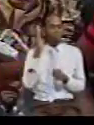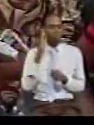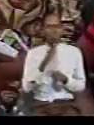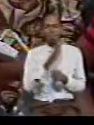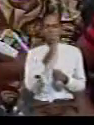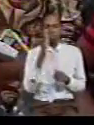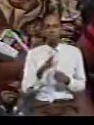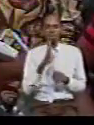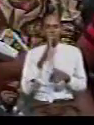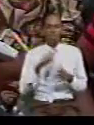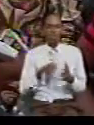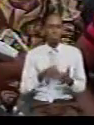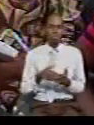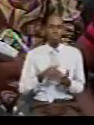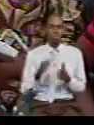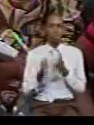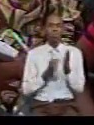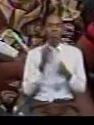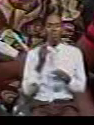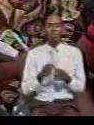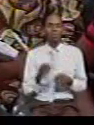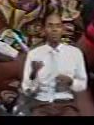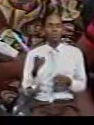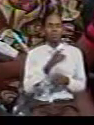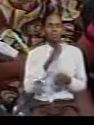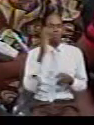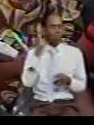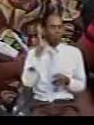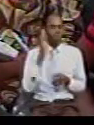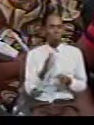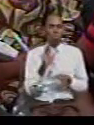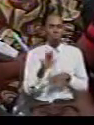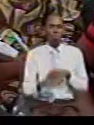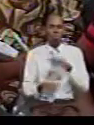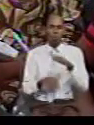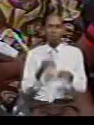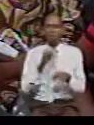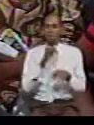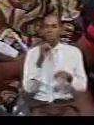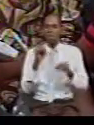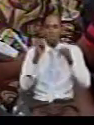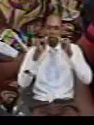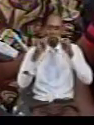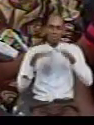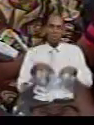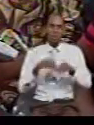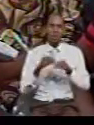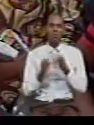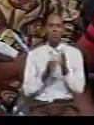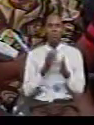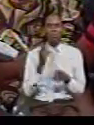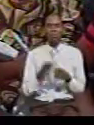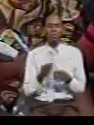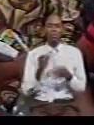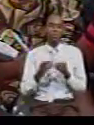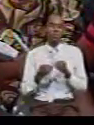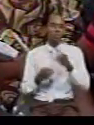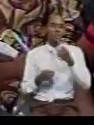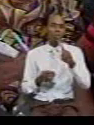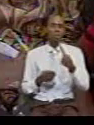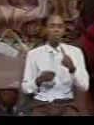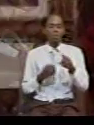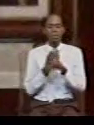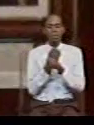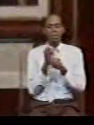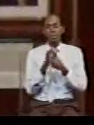weary. You will walk. You will not faint. Number one,